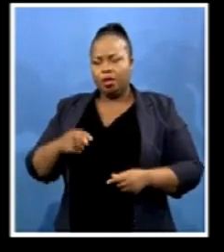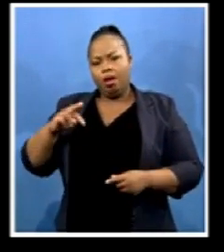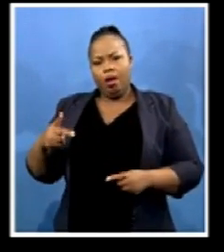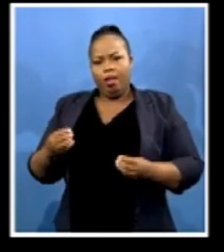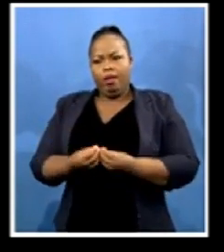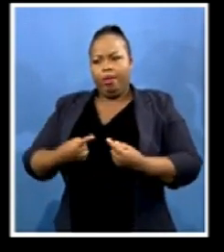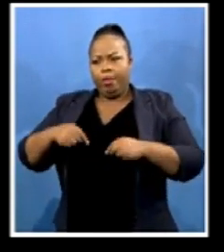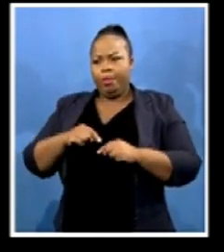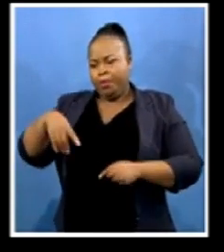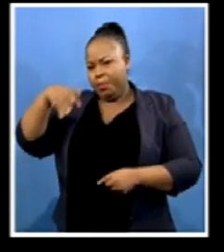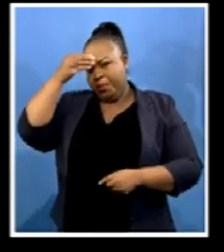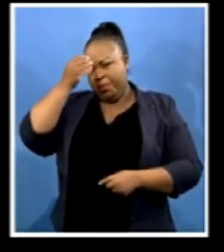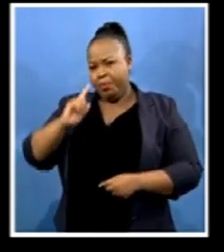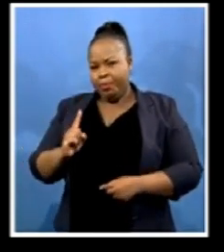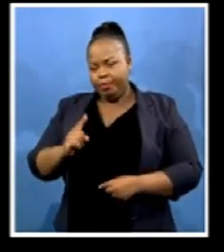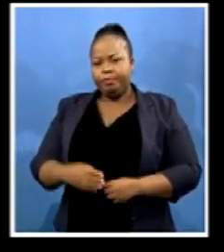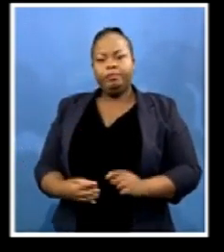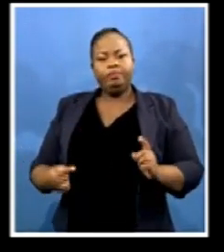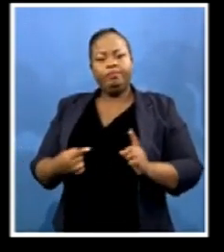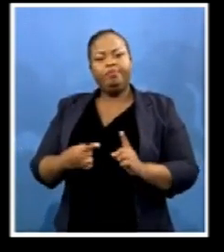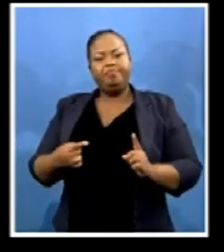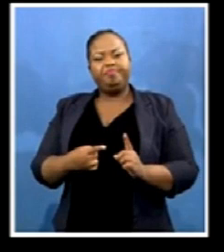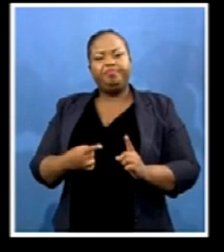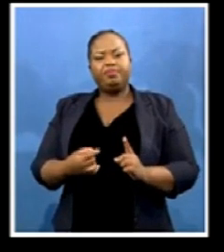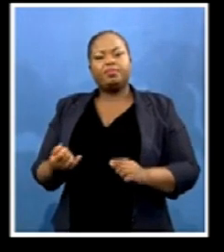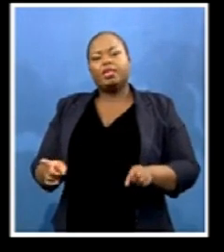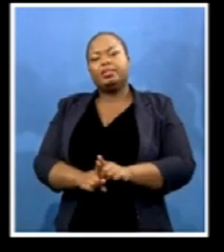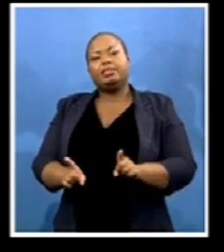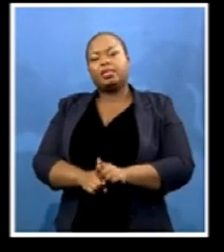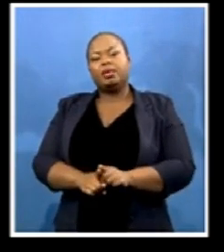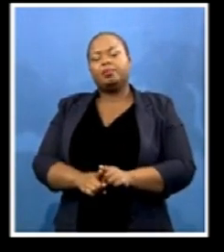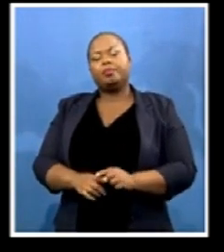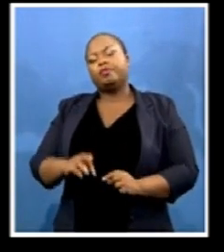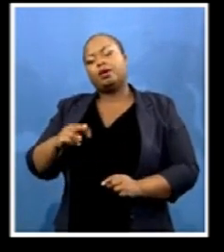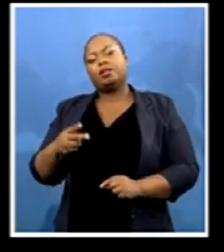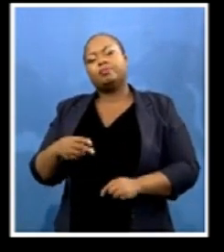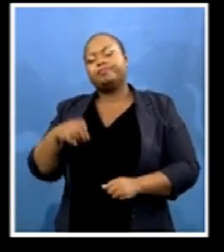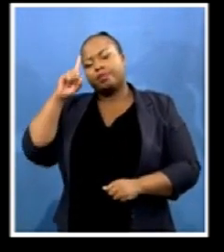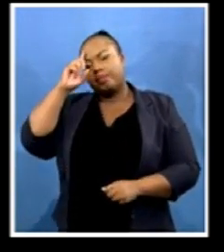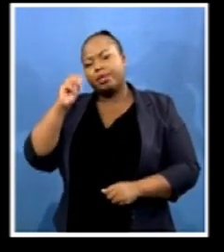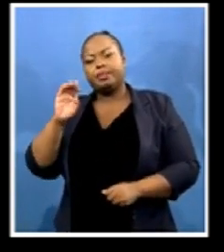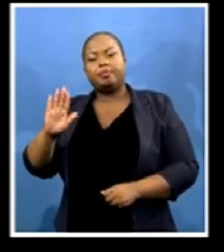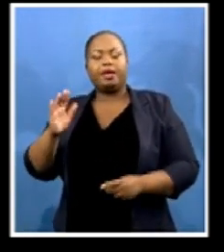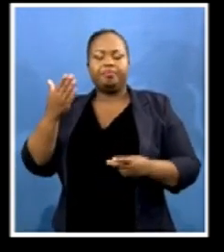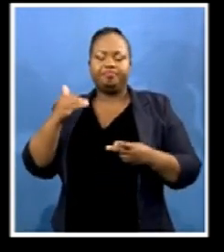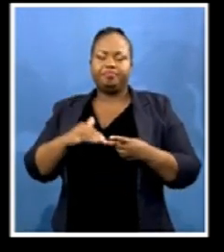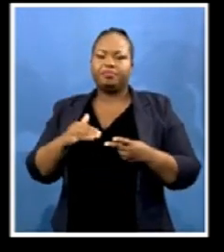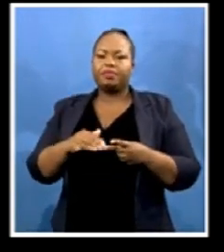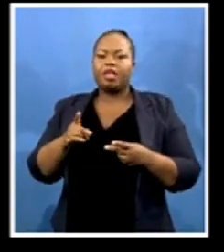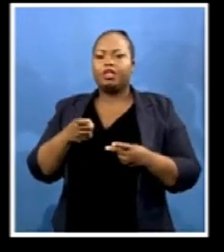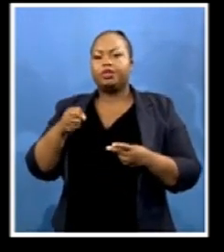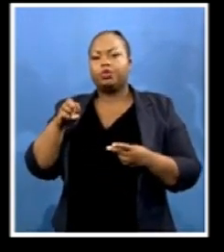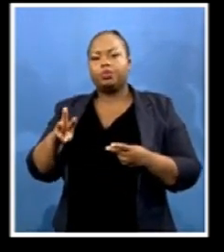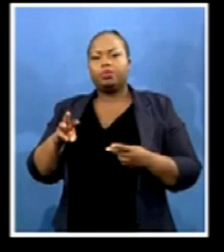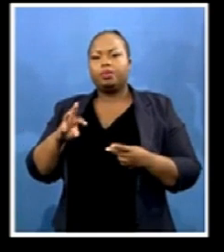how, like people of his ilk, Madiba, and Rumlangeni, and many others, is